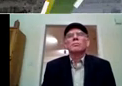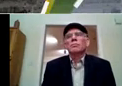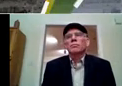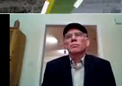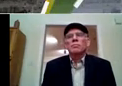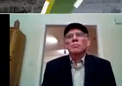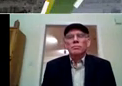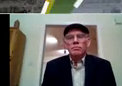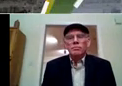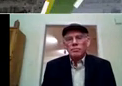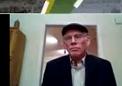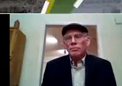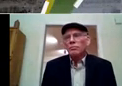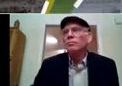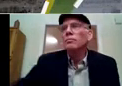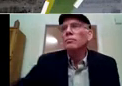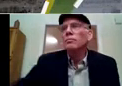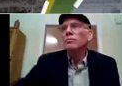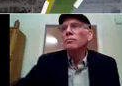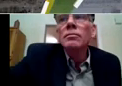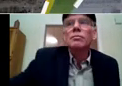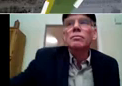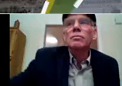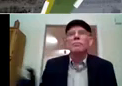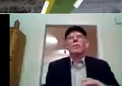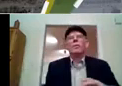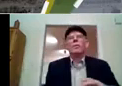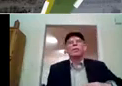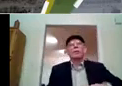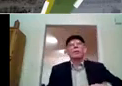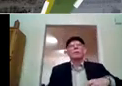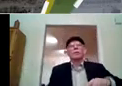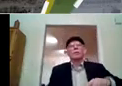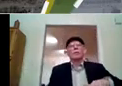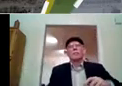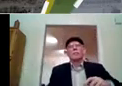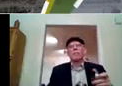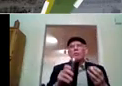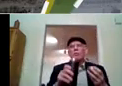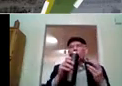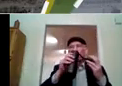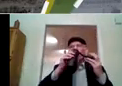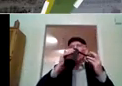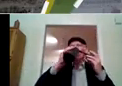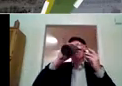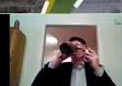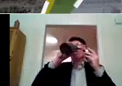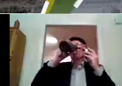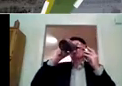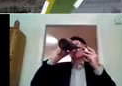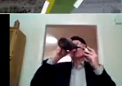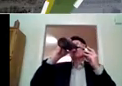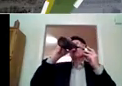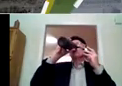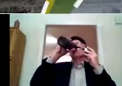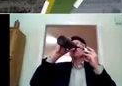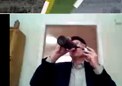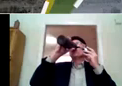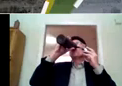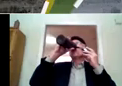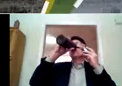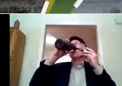nominations. But first I wanted to take a look at this map that shows the location of each of the three nominations overlaid